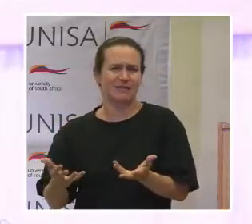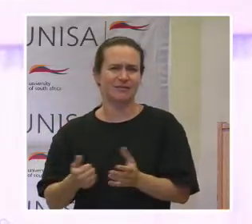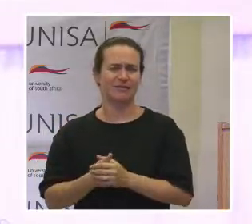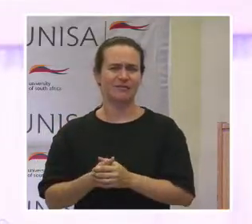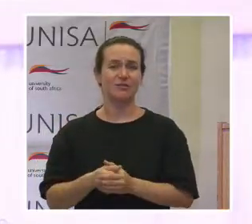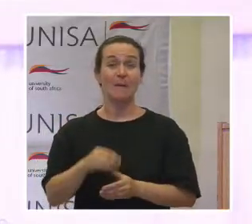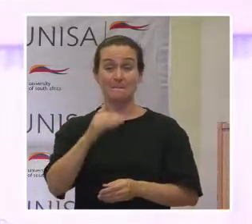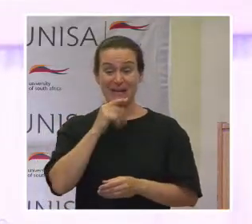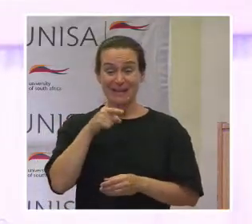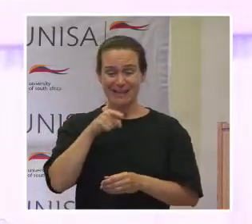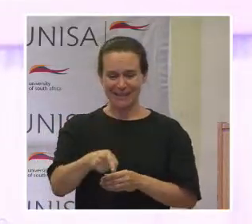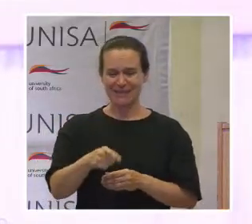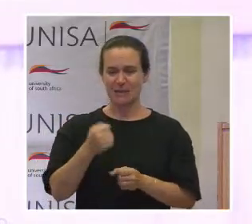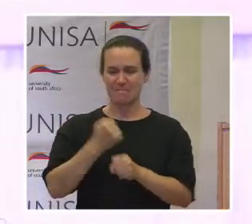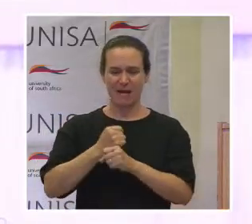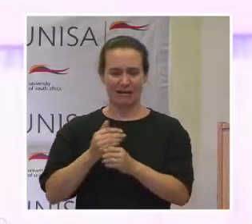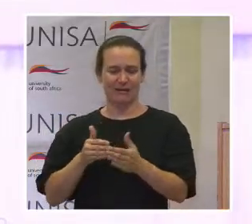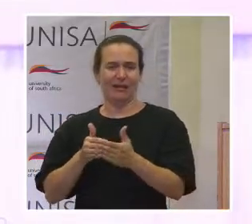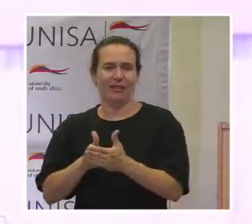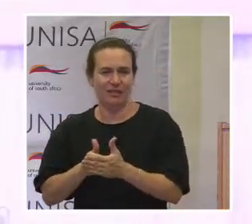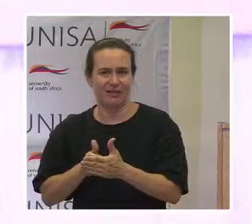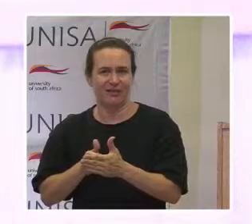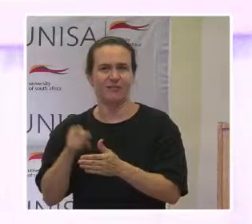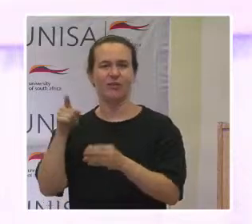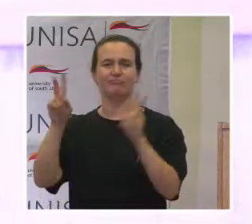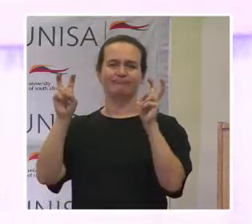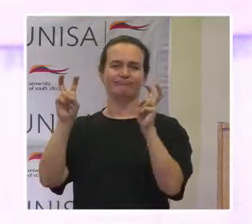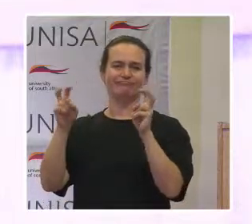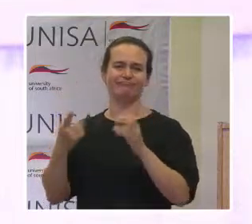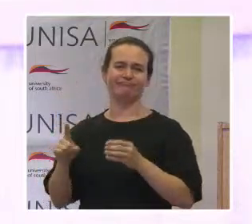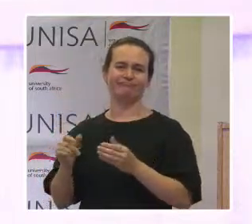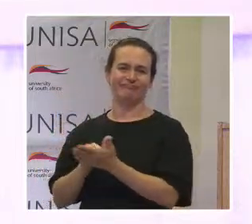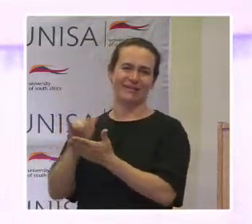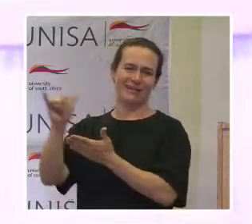crippling the Aerotropolis.